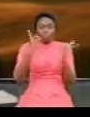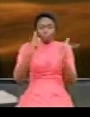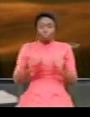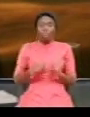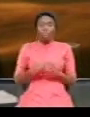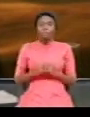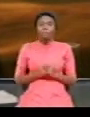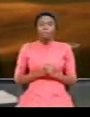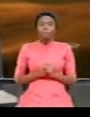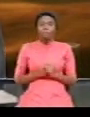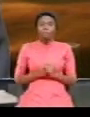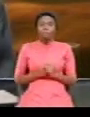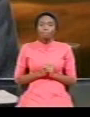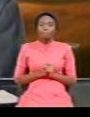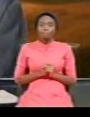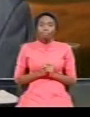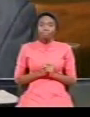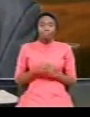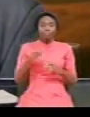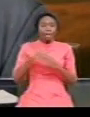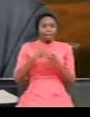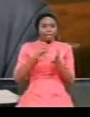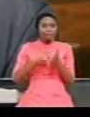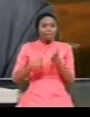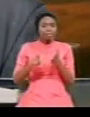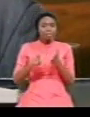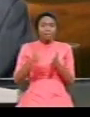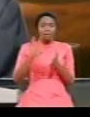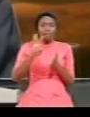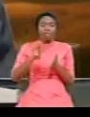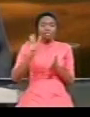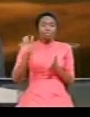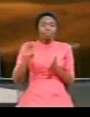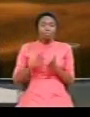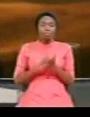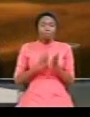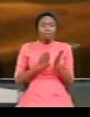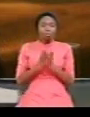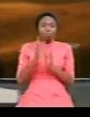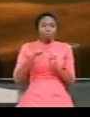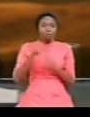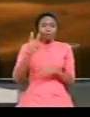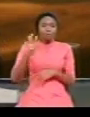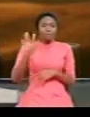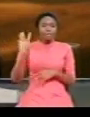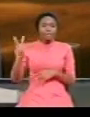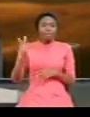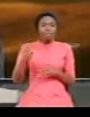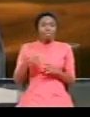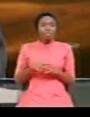come. In verse 44 through to 46,